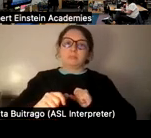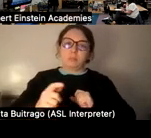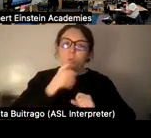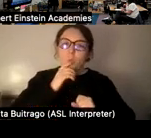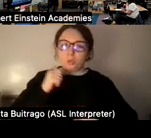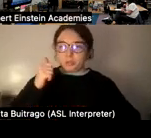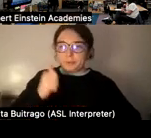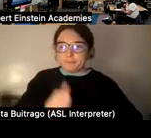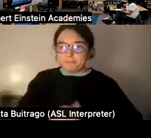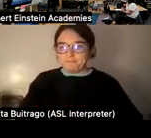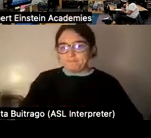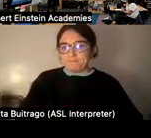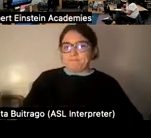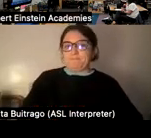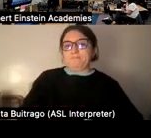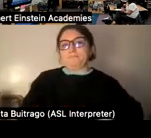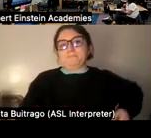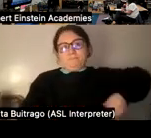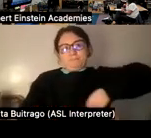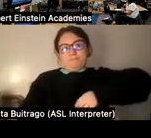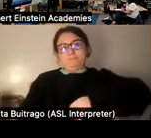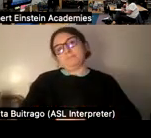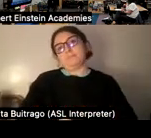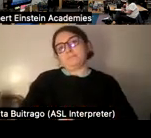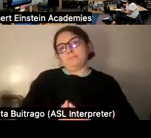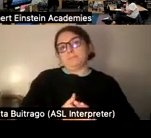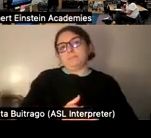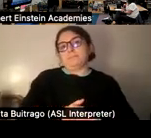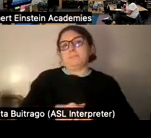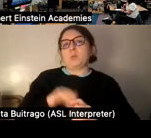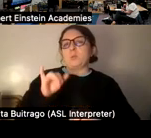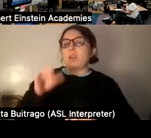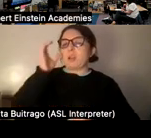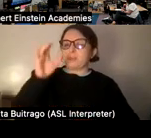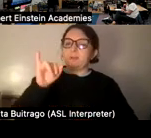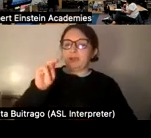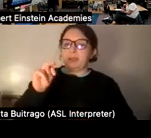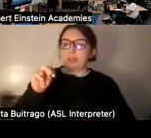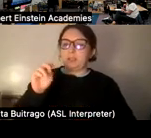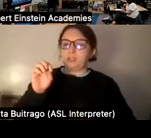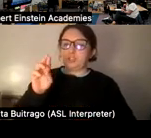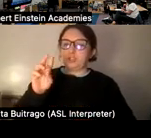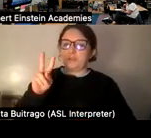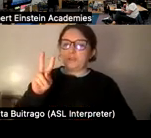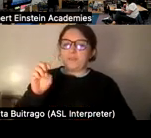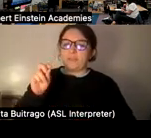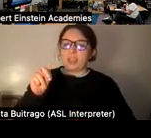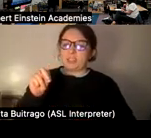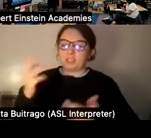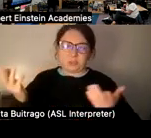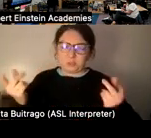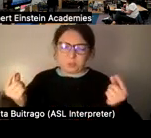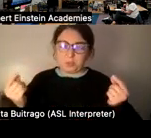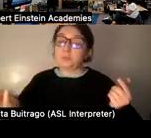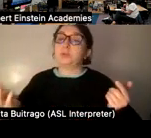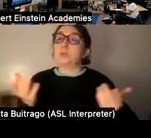Thank you. So what does intervention look like at AEA? So basically our intervention centers around small groups. So we